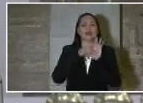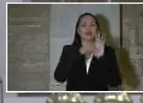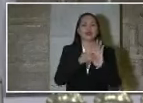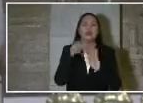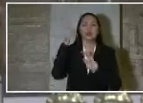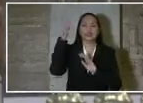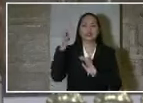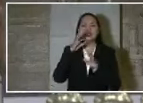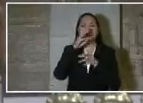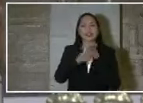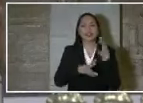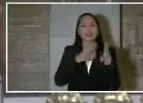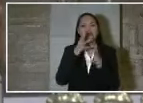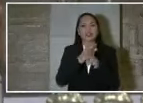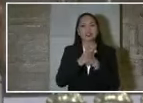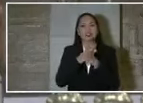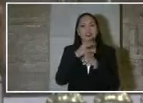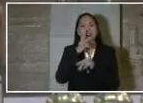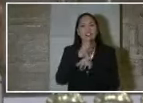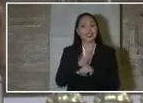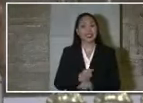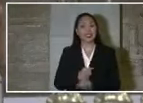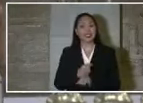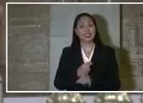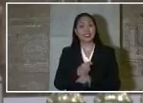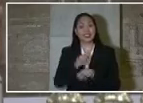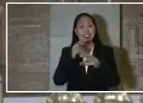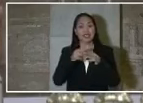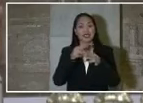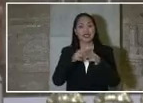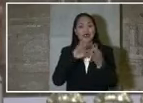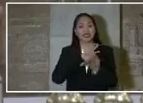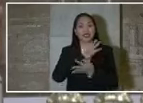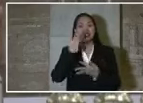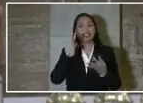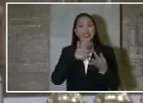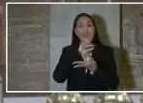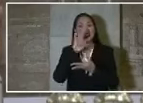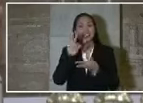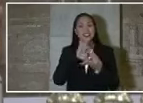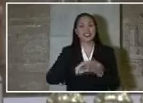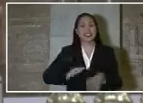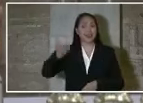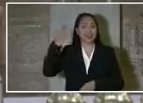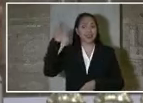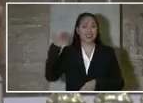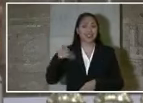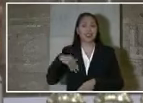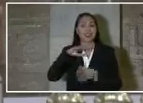Traditionally, we call this feast the Feast of the Three Kings,